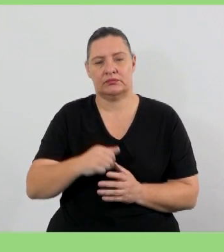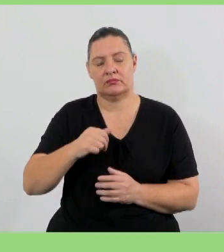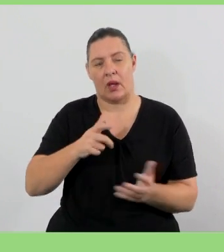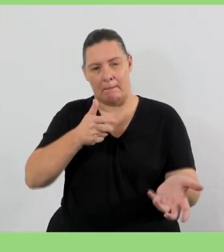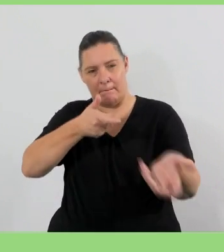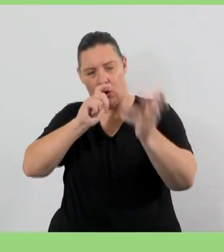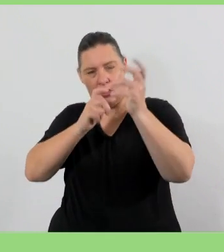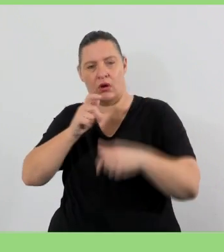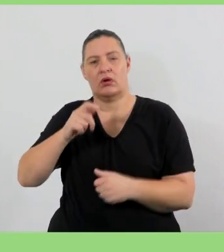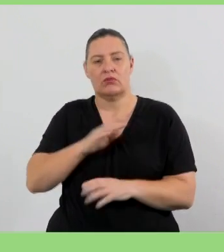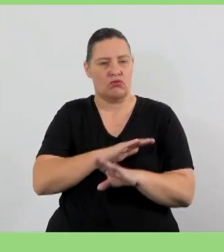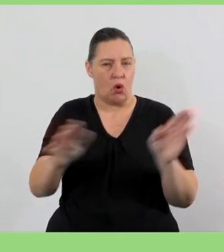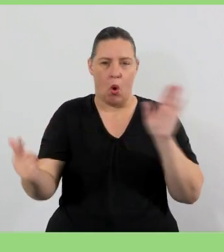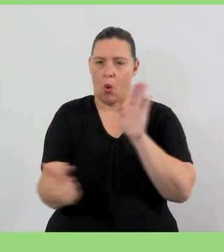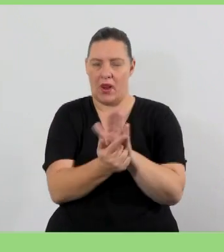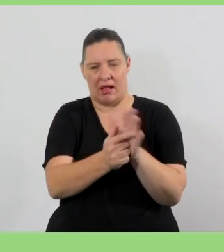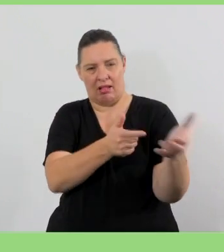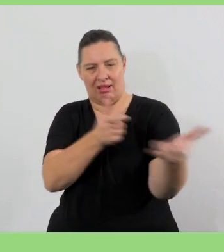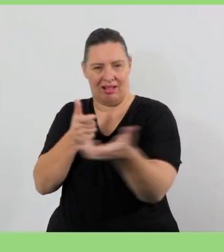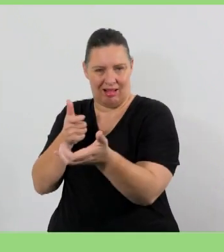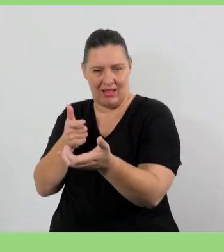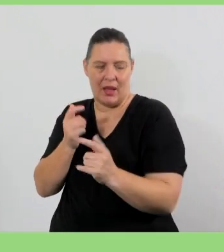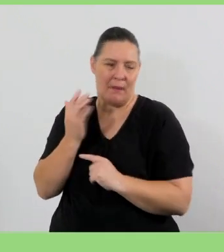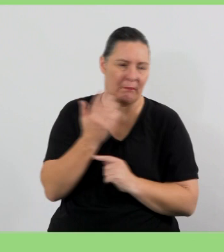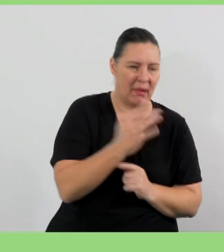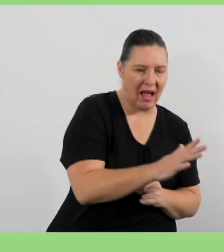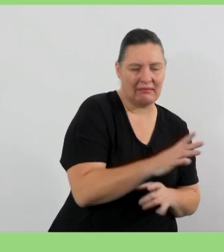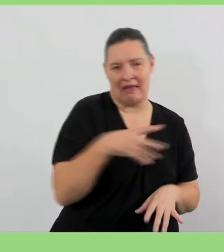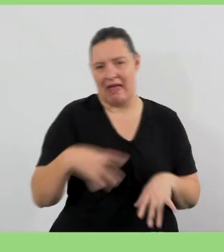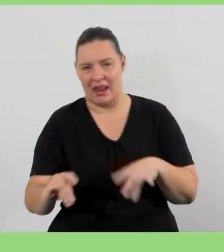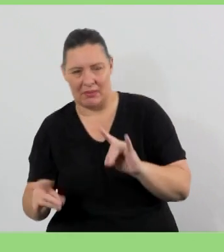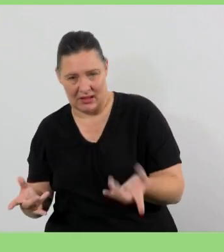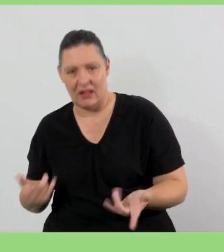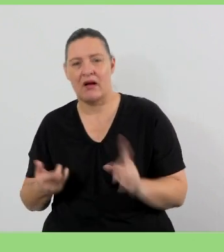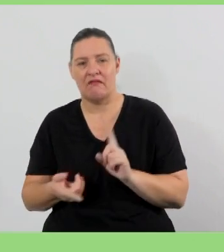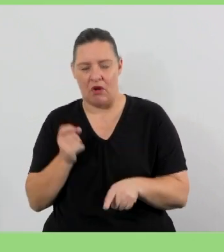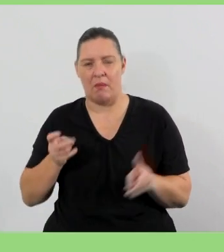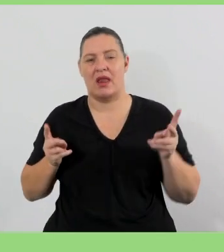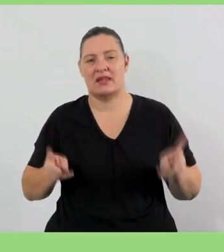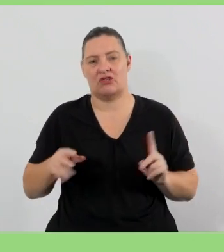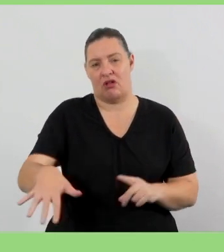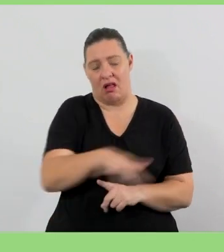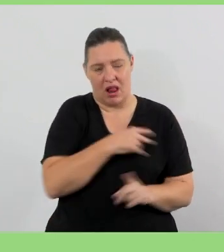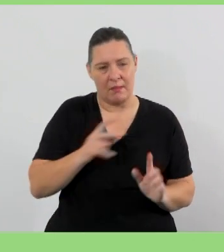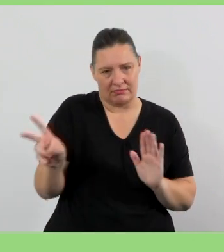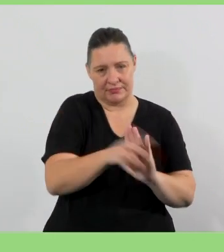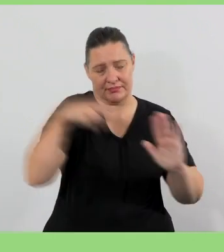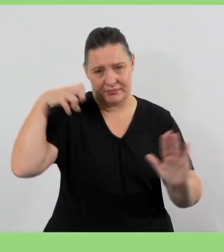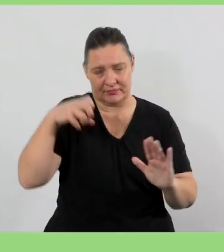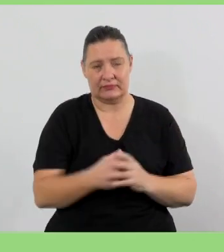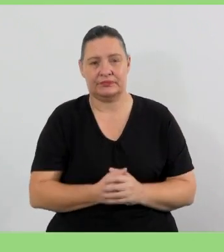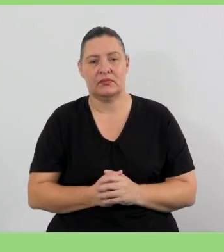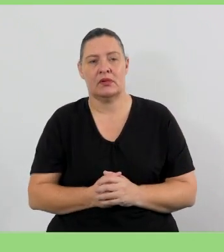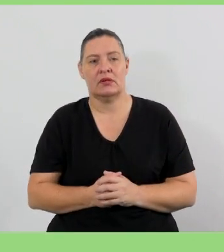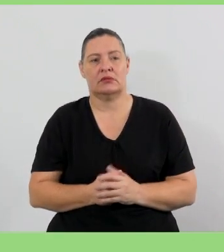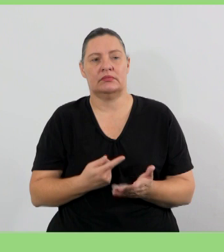poaching refers to the illegal removal of plants and animals from their natural habitat. Then